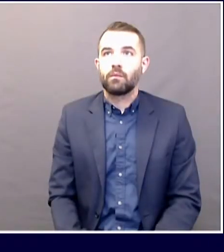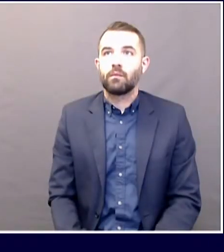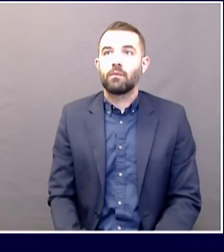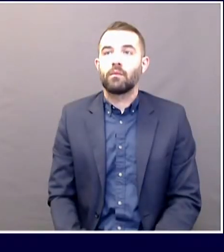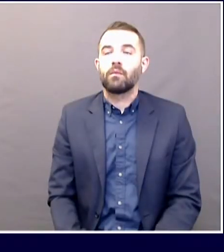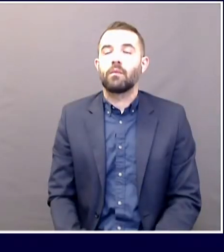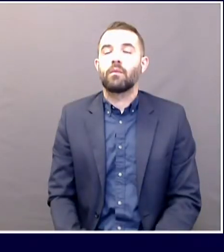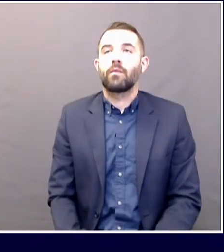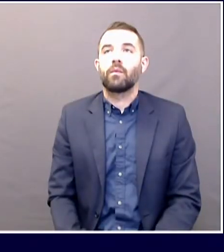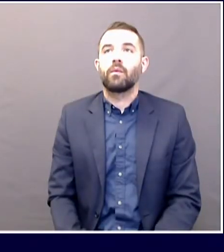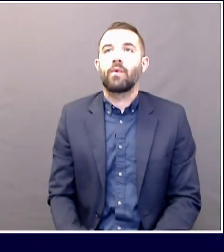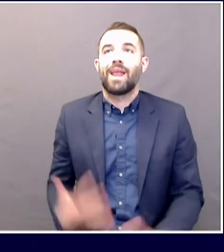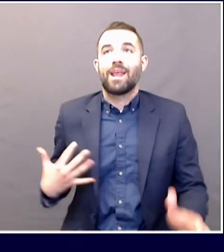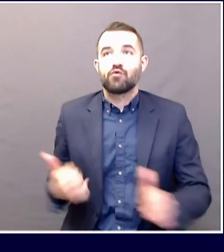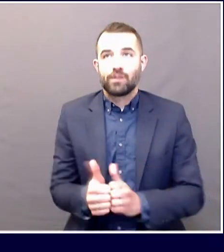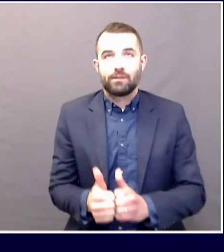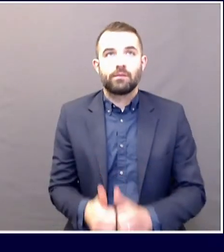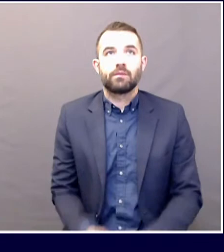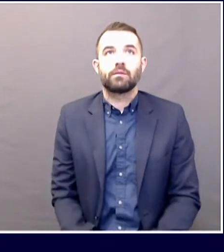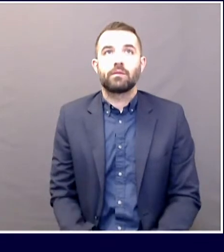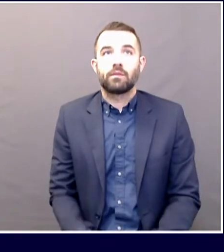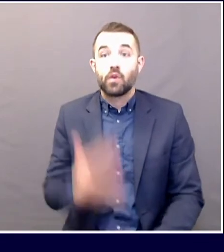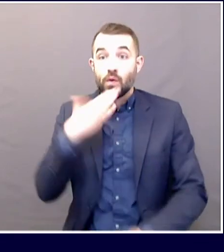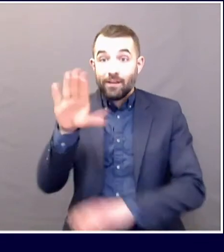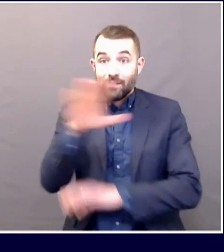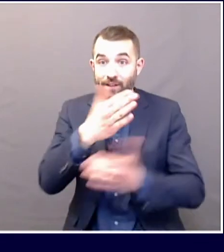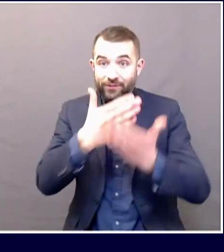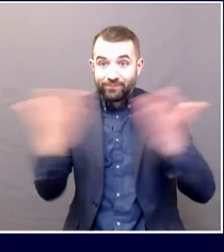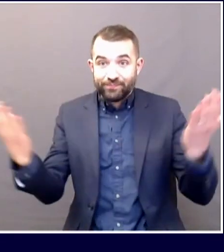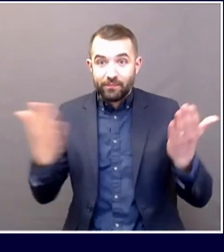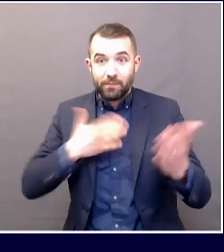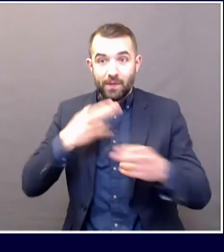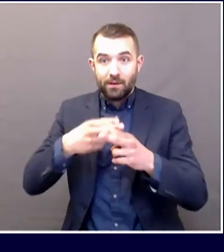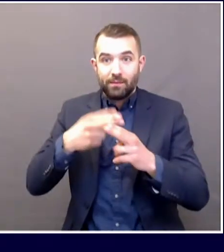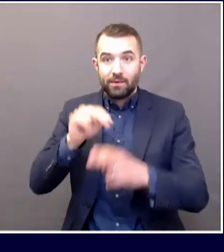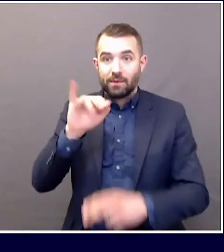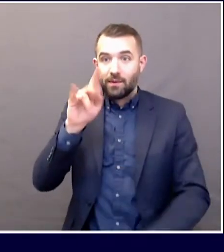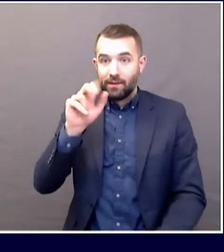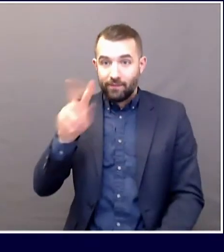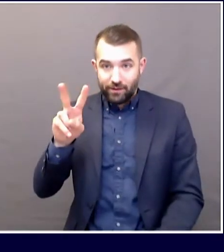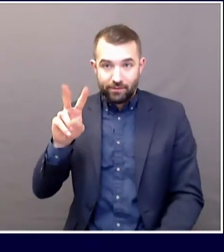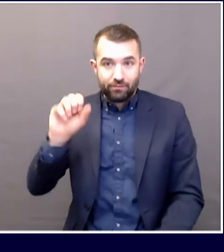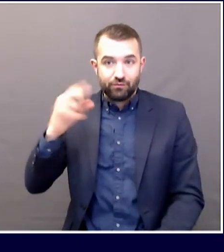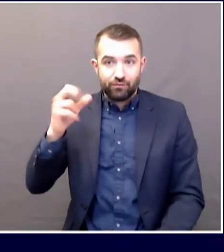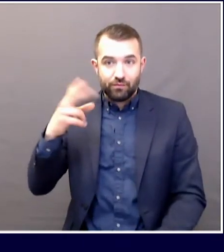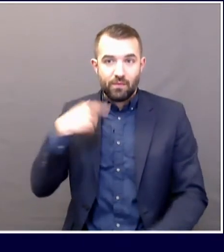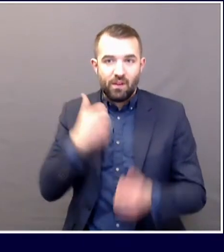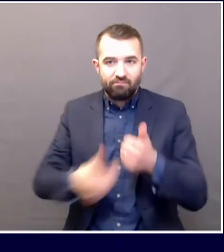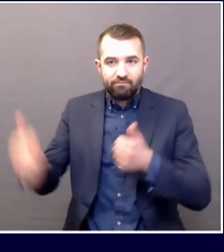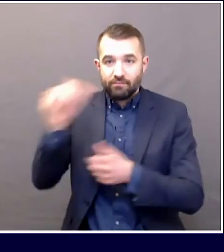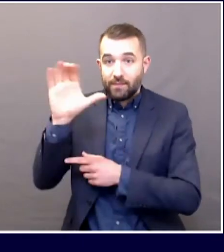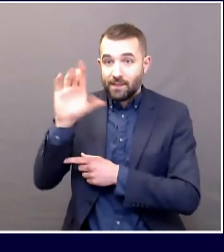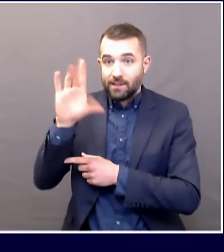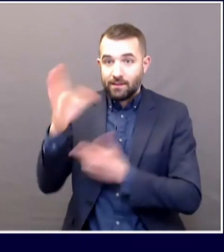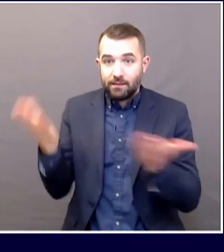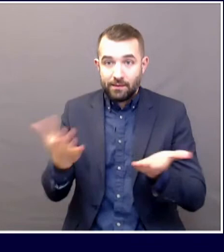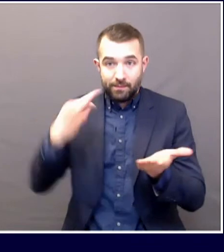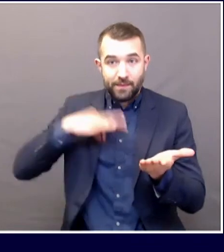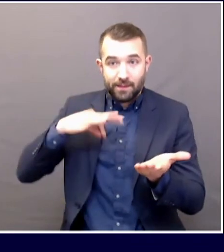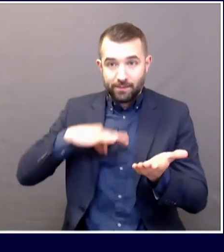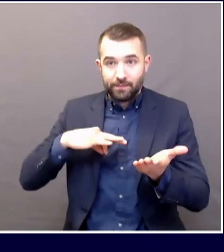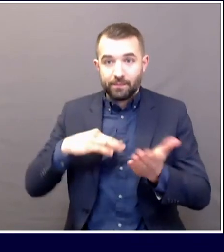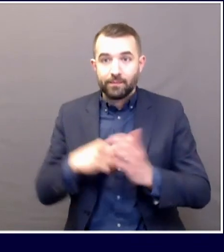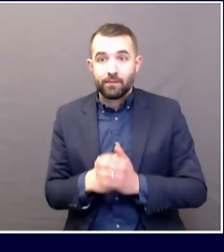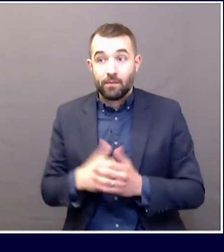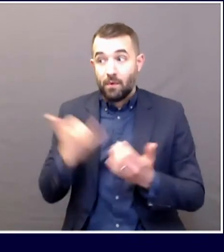Good afternoon, everyone. I'm Nirav Shah, the Director of Maine Center for Disease Control and Prevention. I'm joined this afternoon by Commissioner